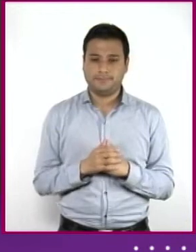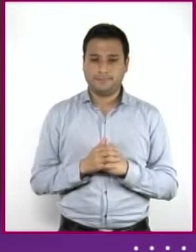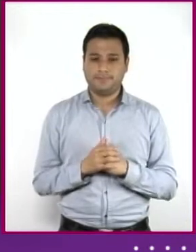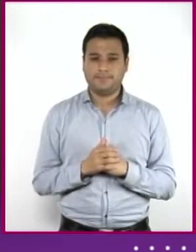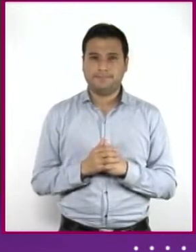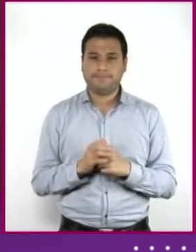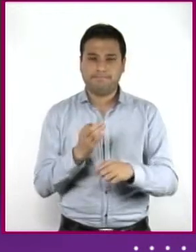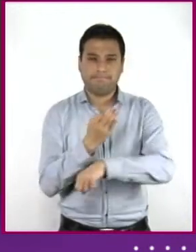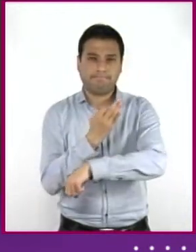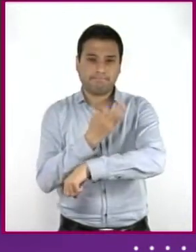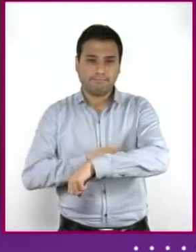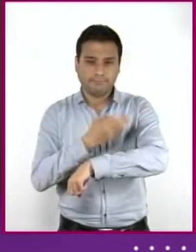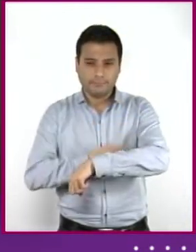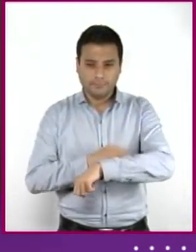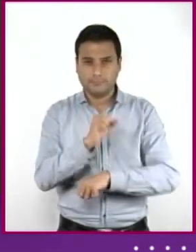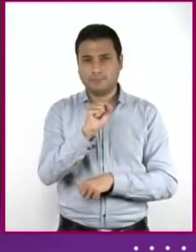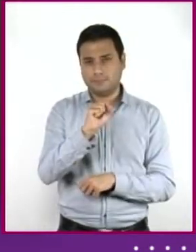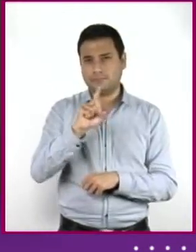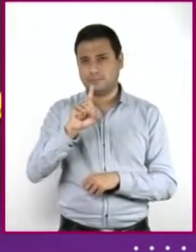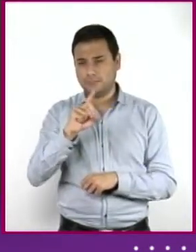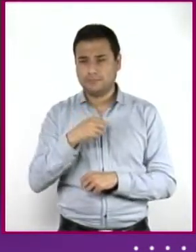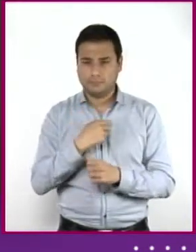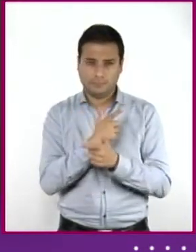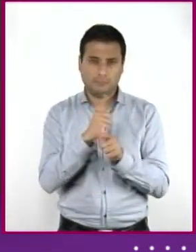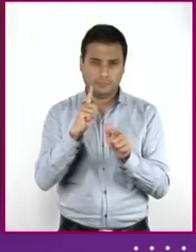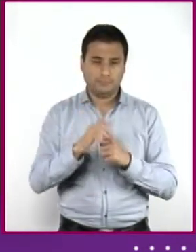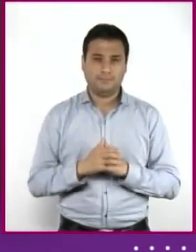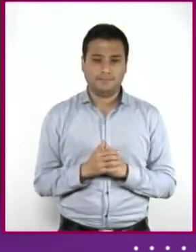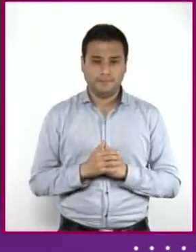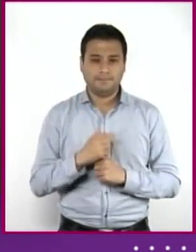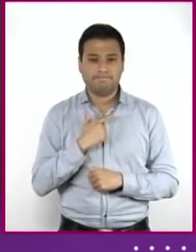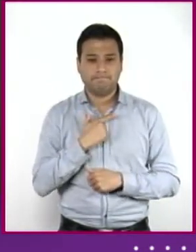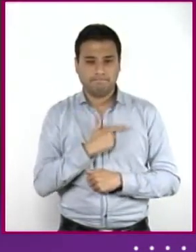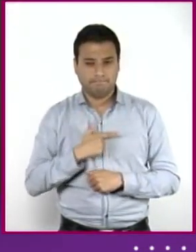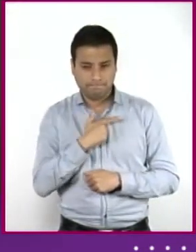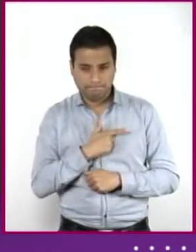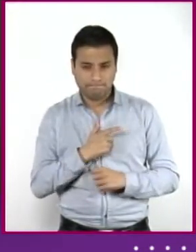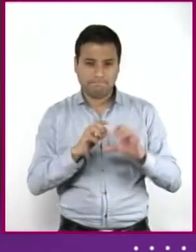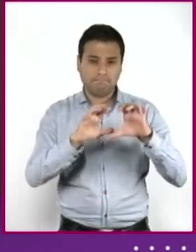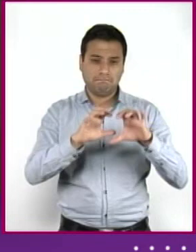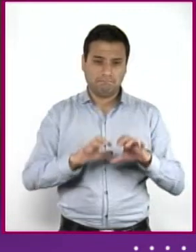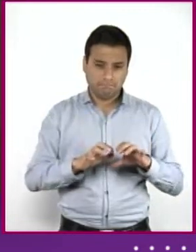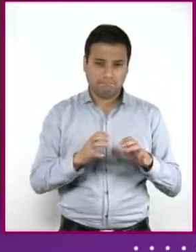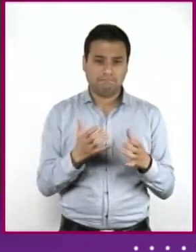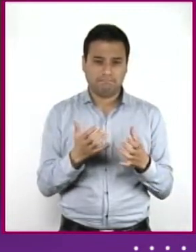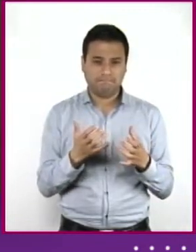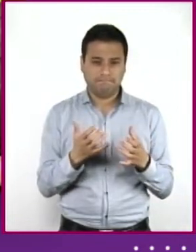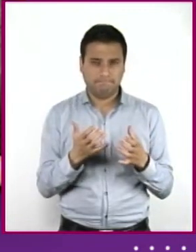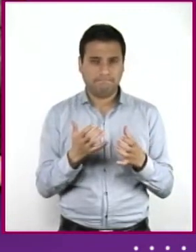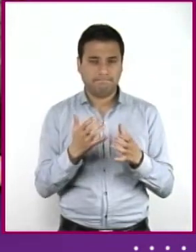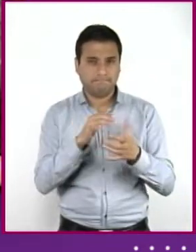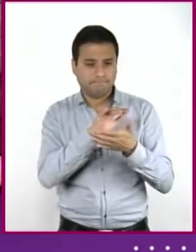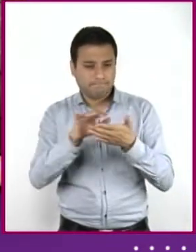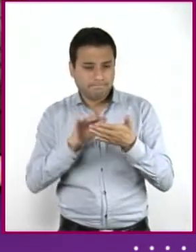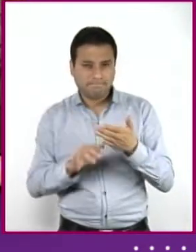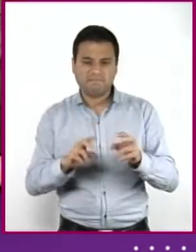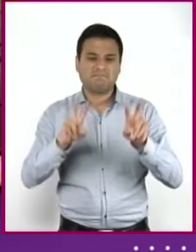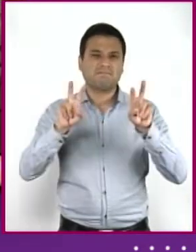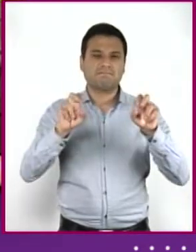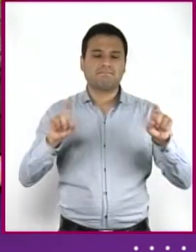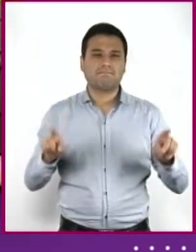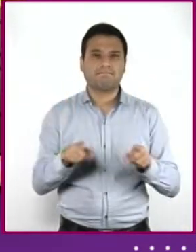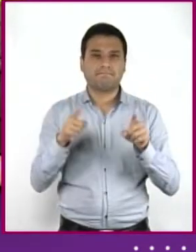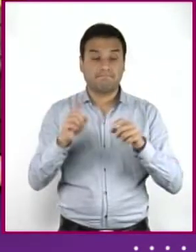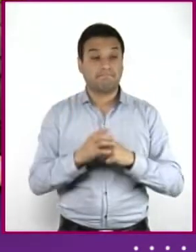have afternoons and weekends free. I like reading and writing and especially music. Well,